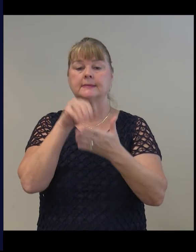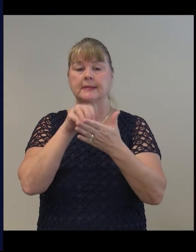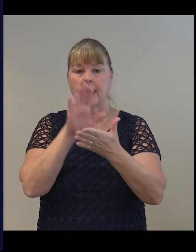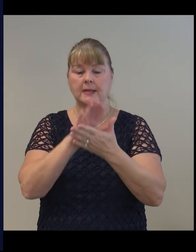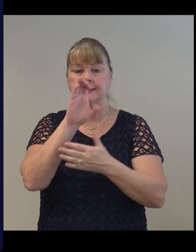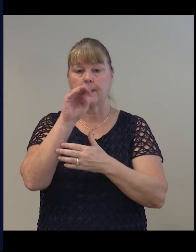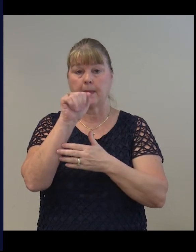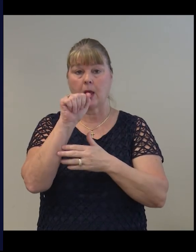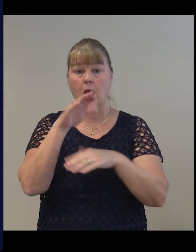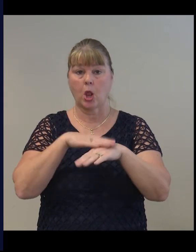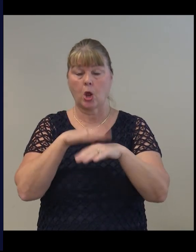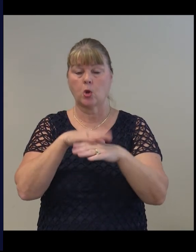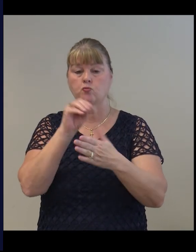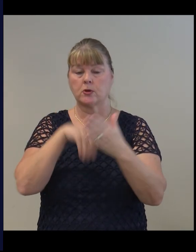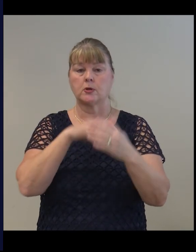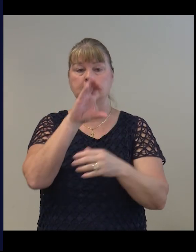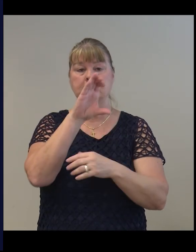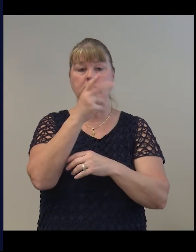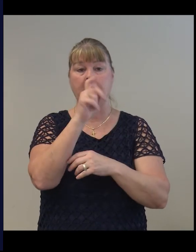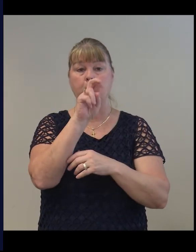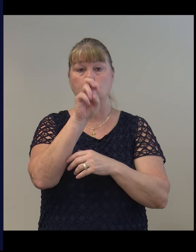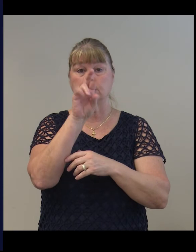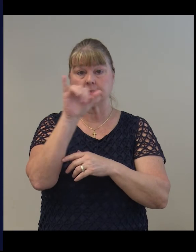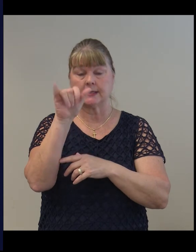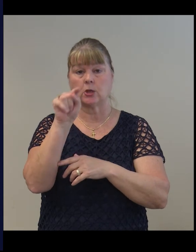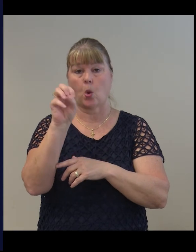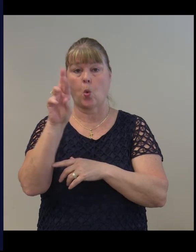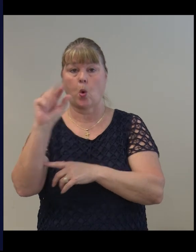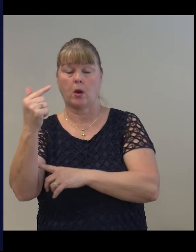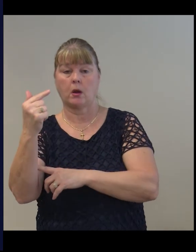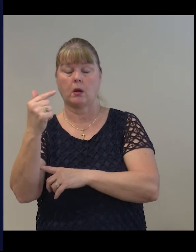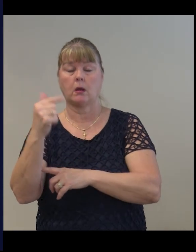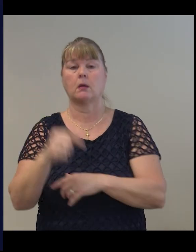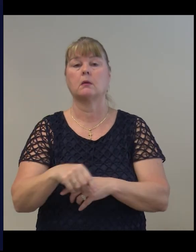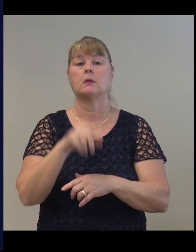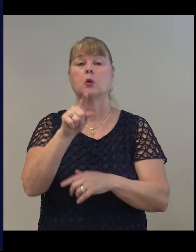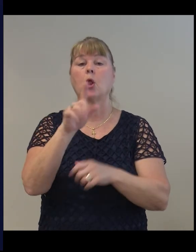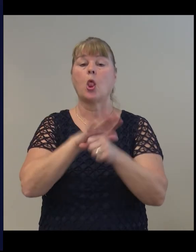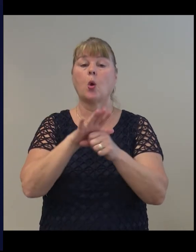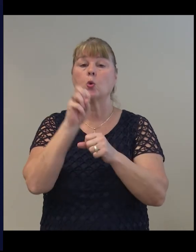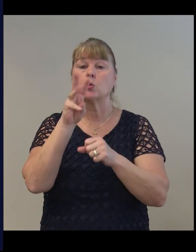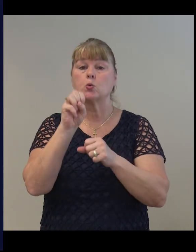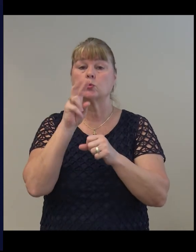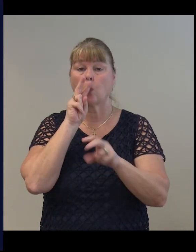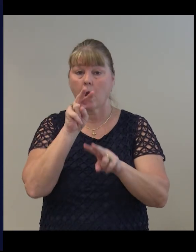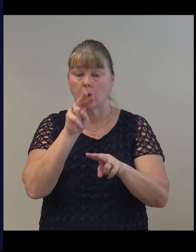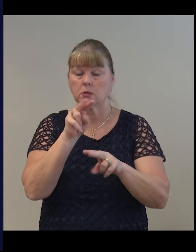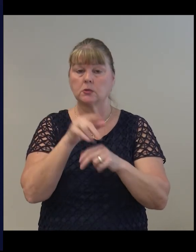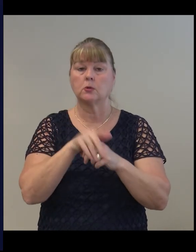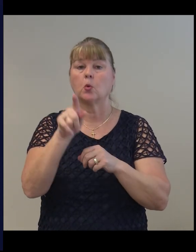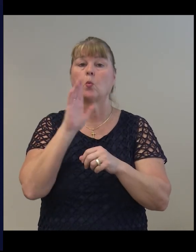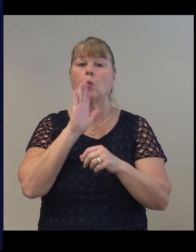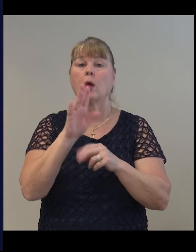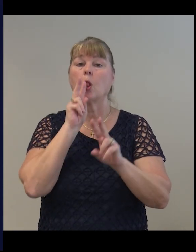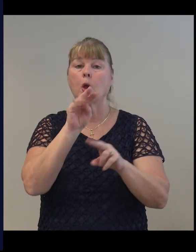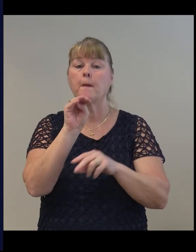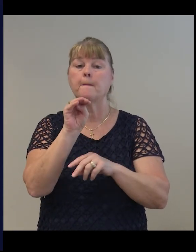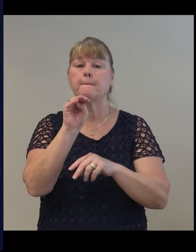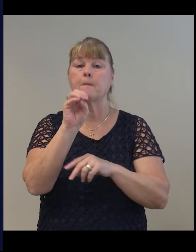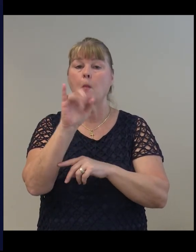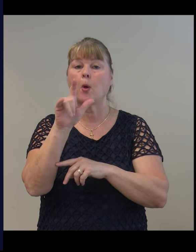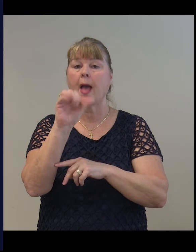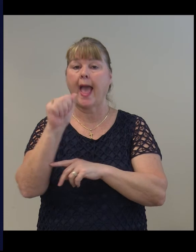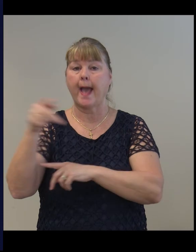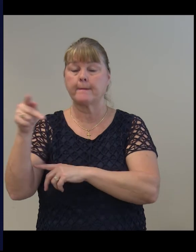by signing up for SEMA alerts. You can register at chathamemergency.org. Watch your local news stations. You can look at their